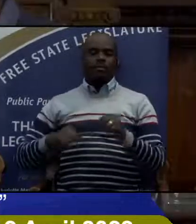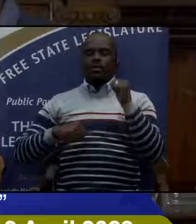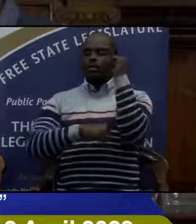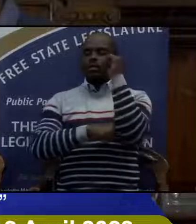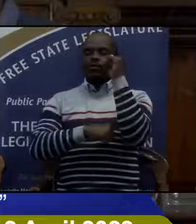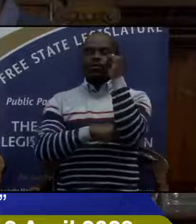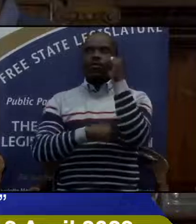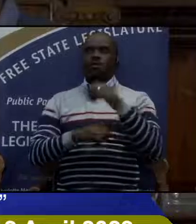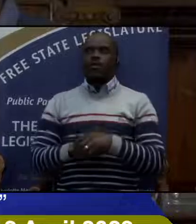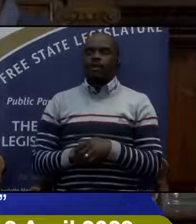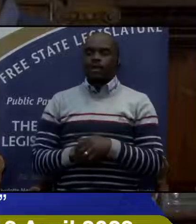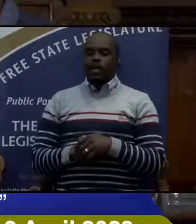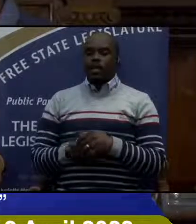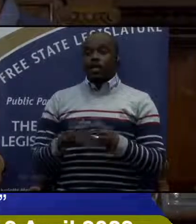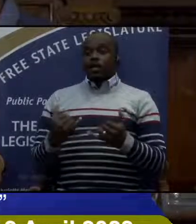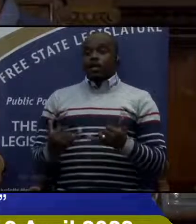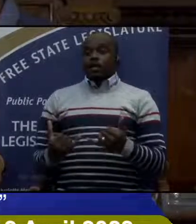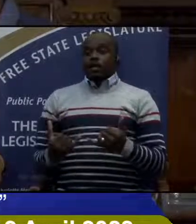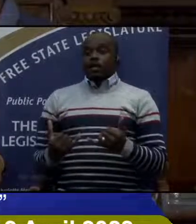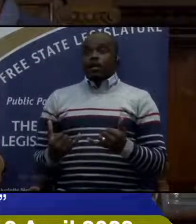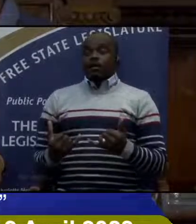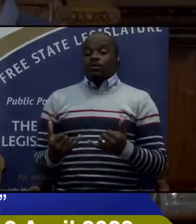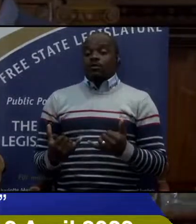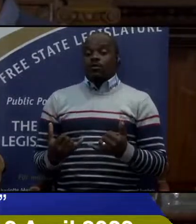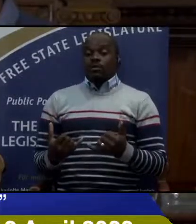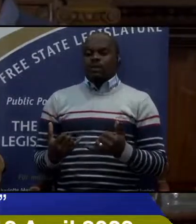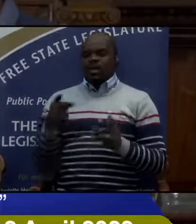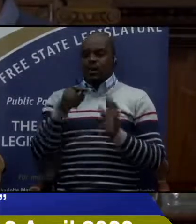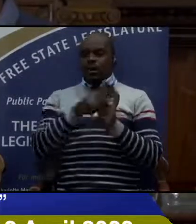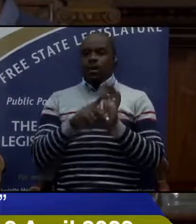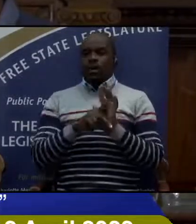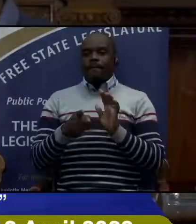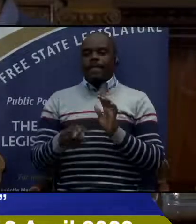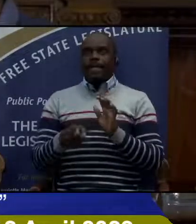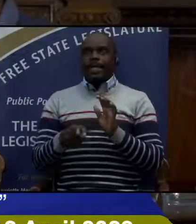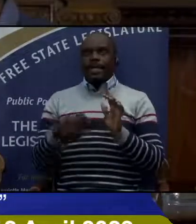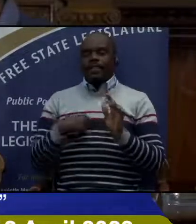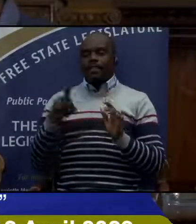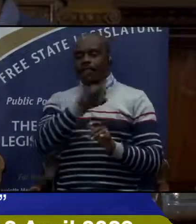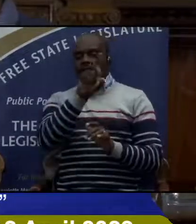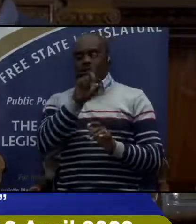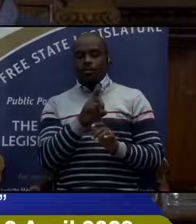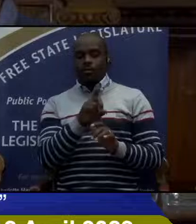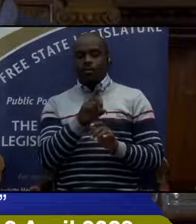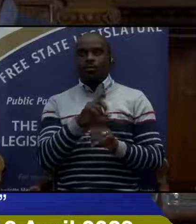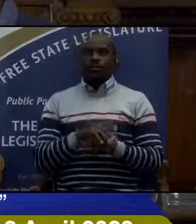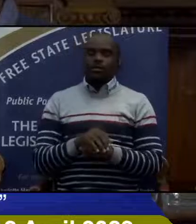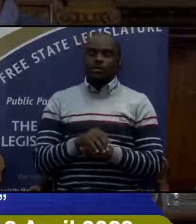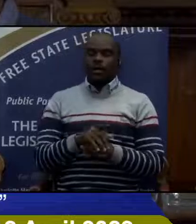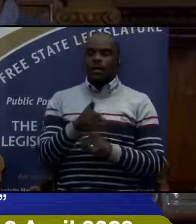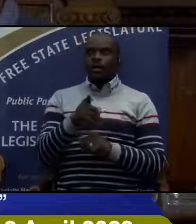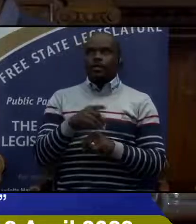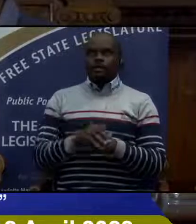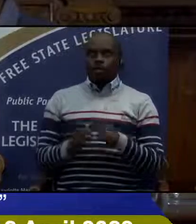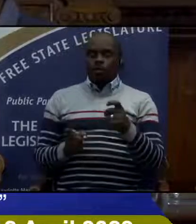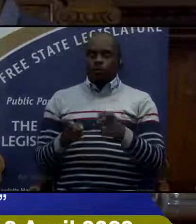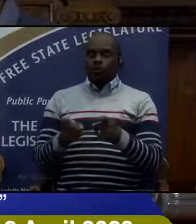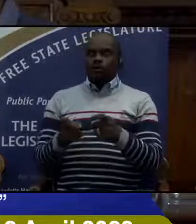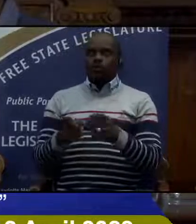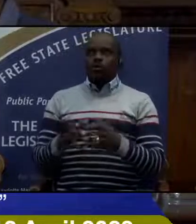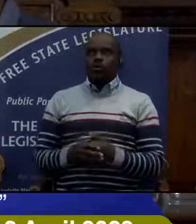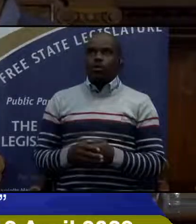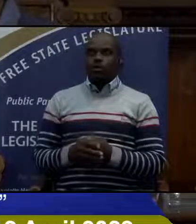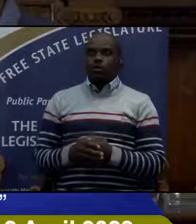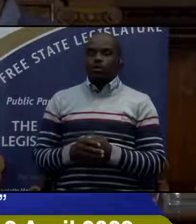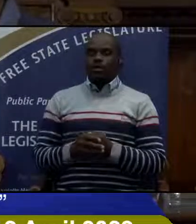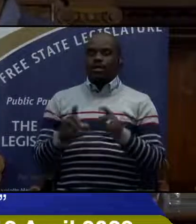Amir mentioned, the program aims, amongst others, and I quote, to manage and coordinate the Free State integrated service delivery through